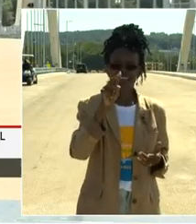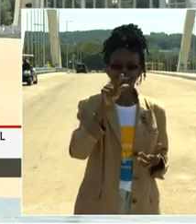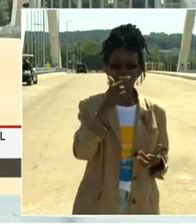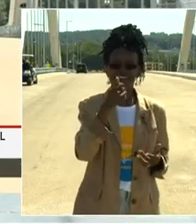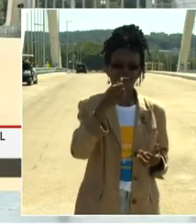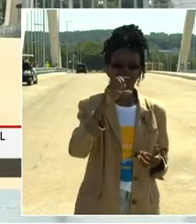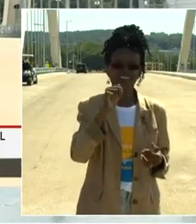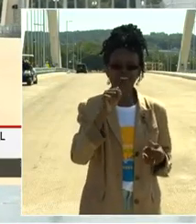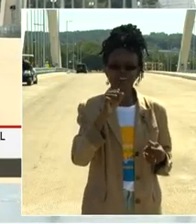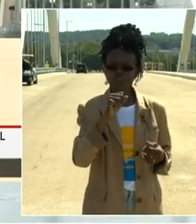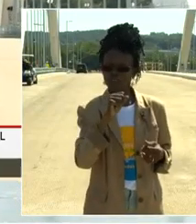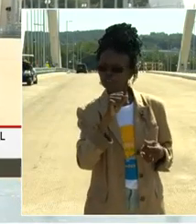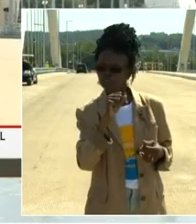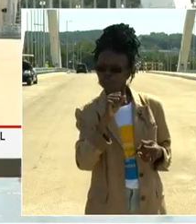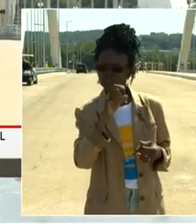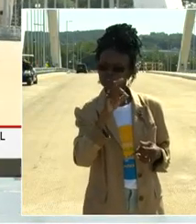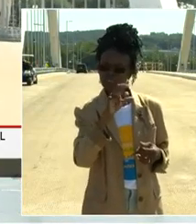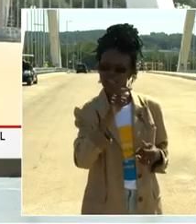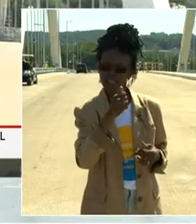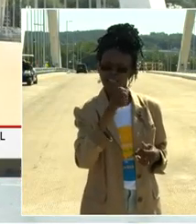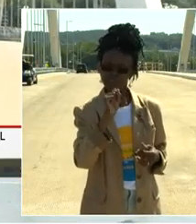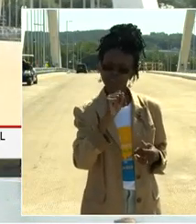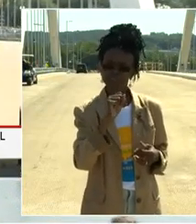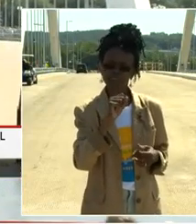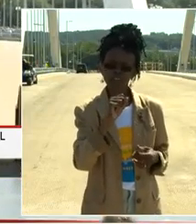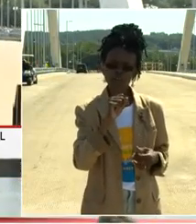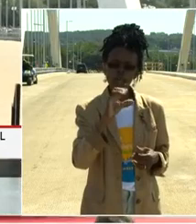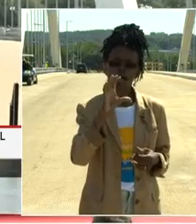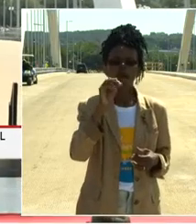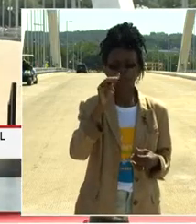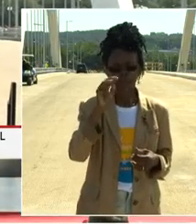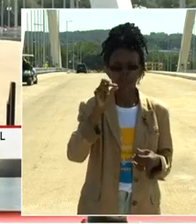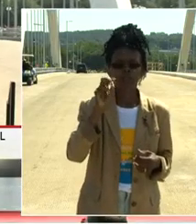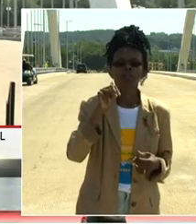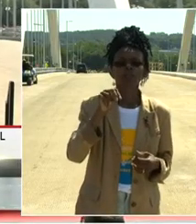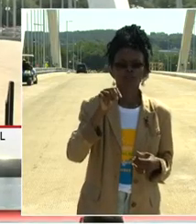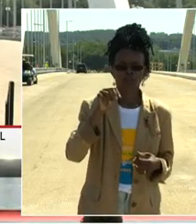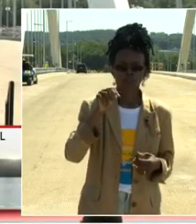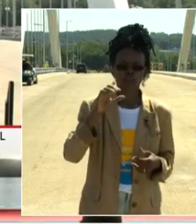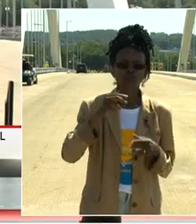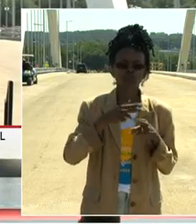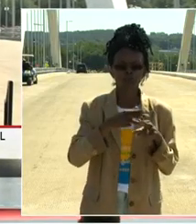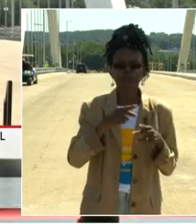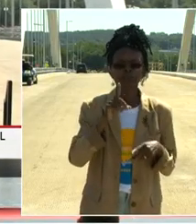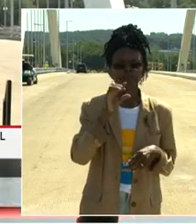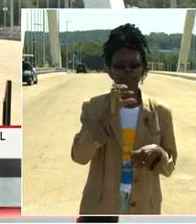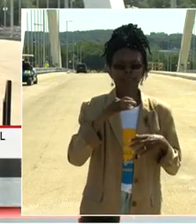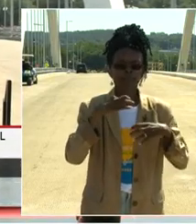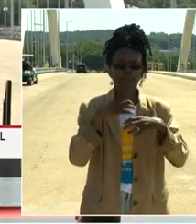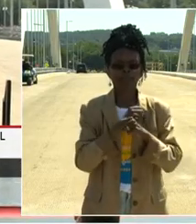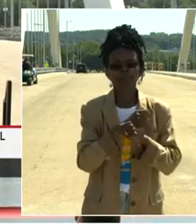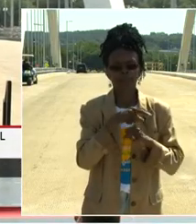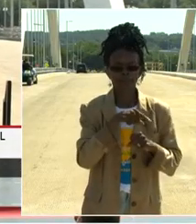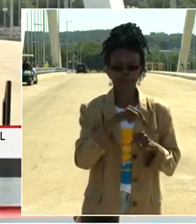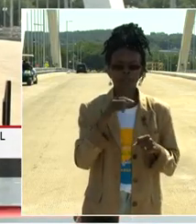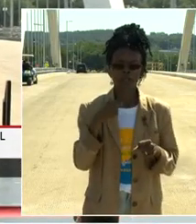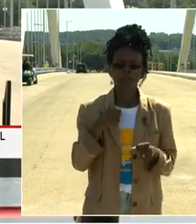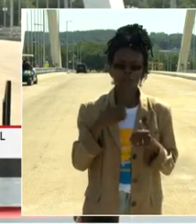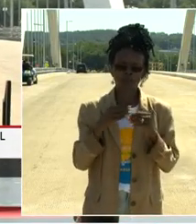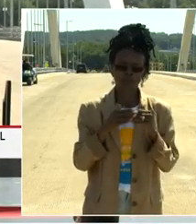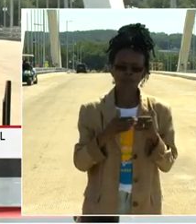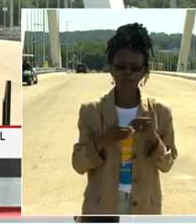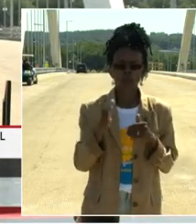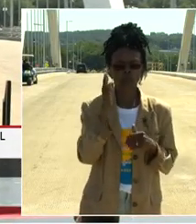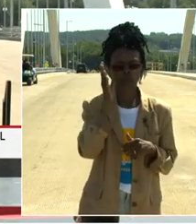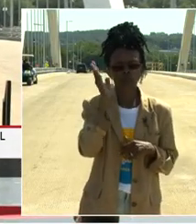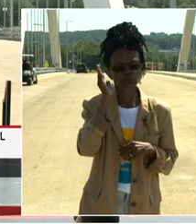I have a rest of a speech here I'm not going to give, but I was honored to participate with Eleanor Holmes Norton. I